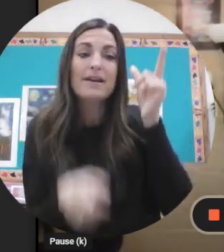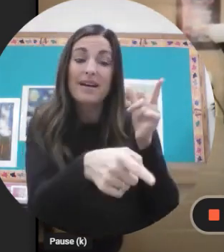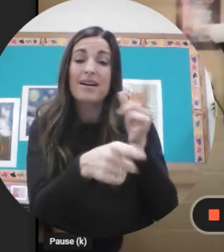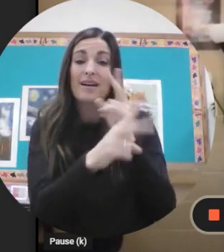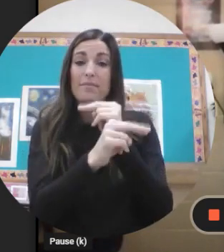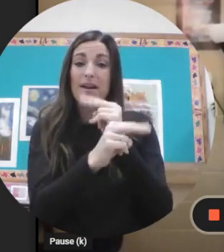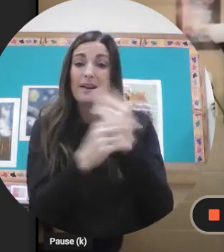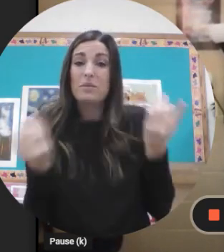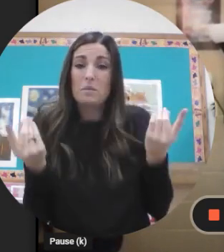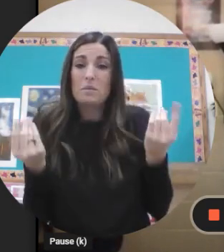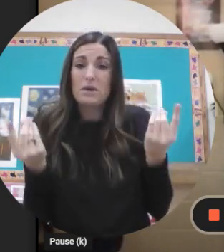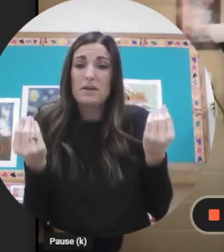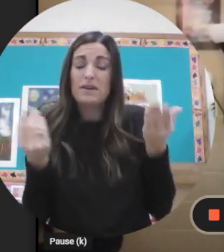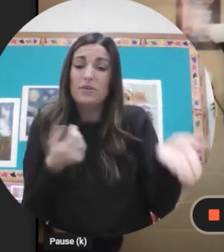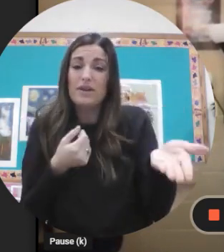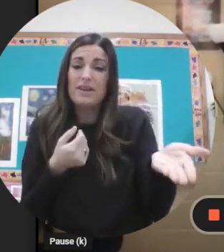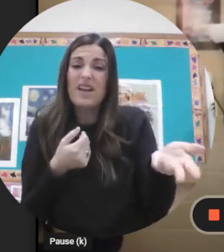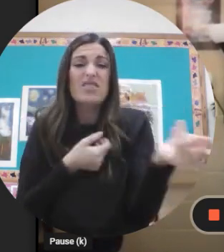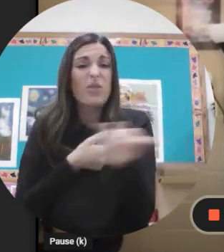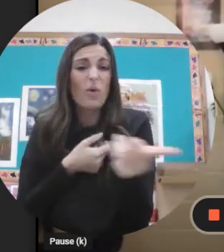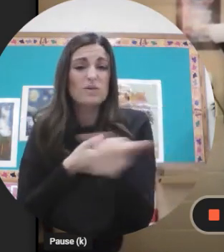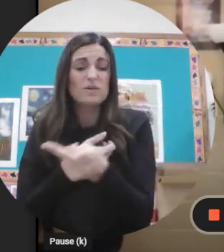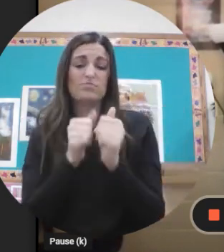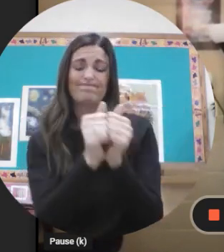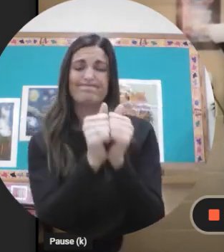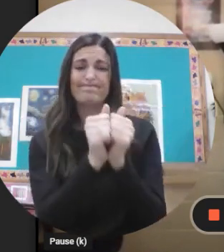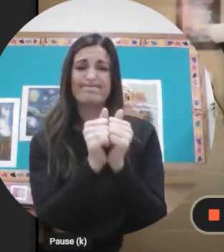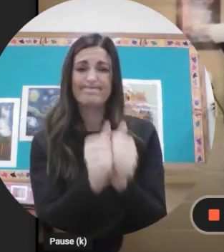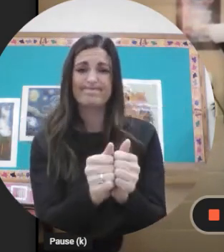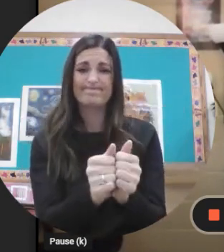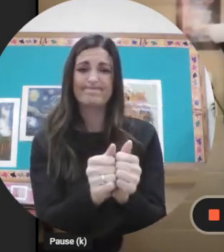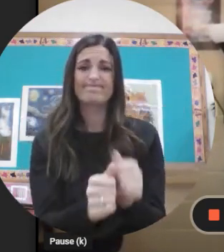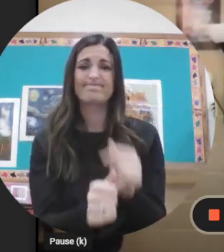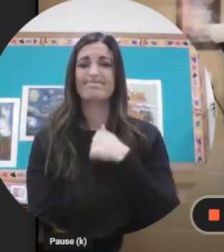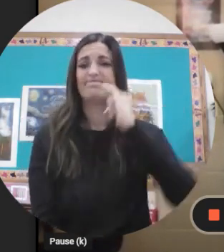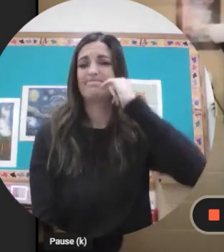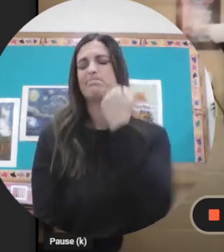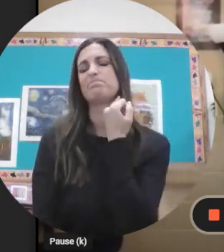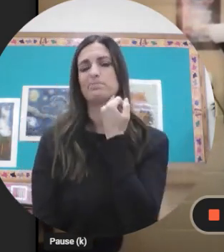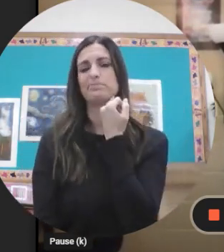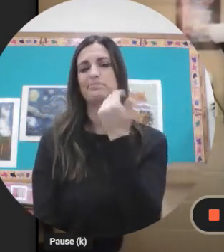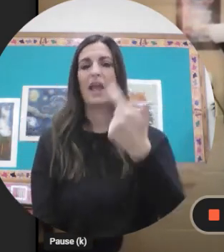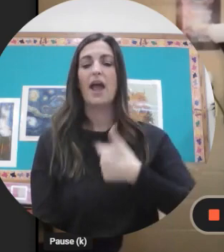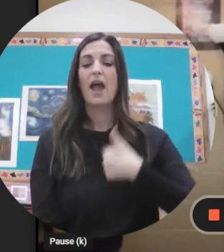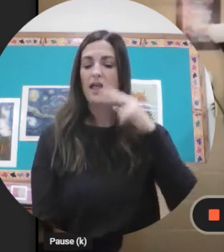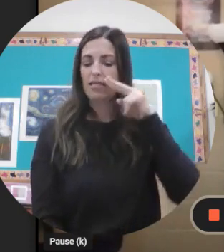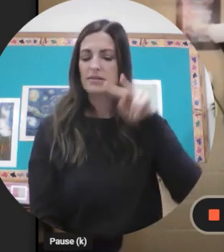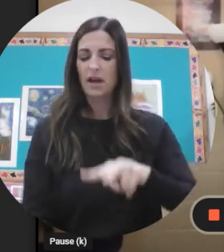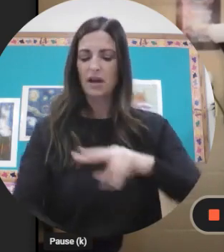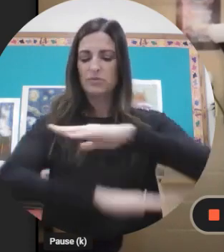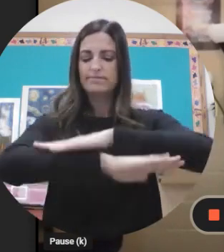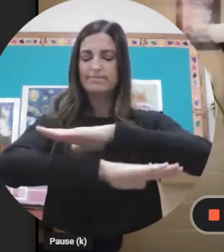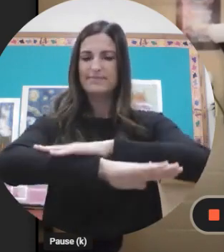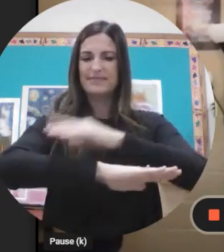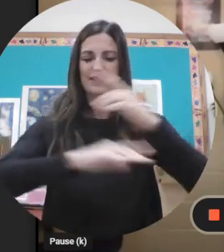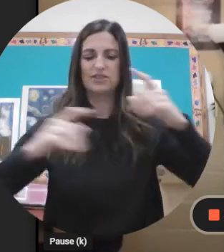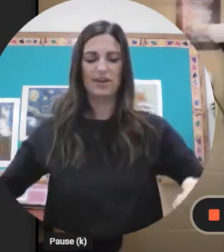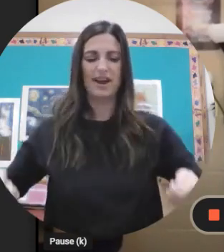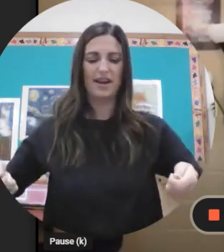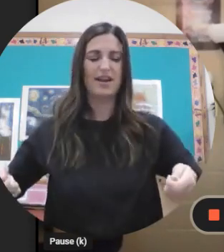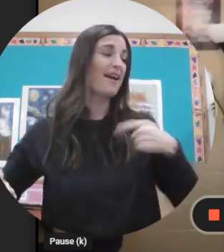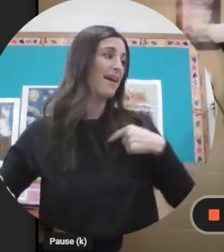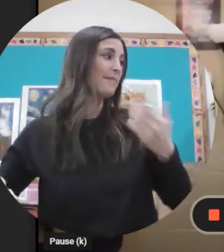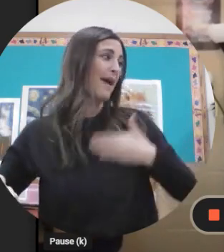that Mom and Lappy got to spend the day together. I looked down at my tray. I was glad to have Jack beside me, but